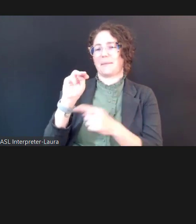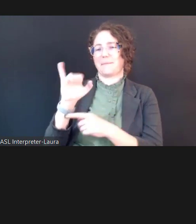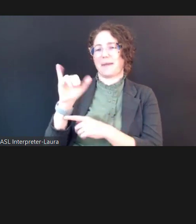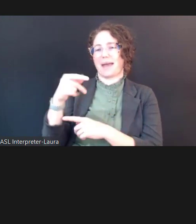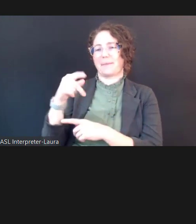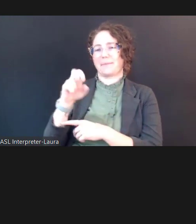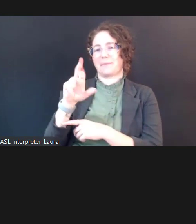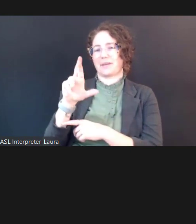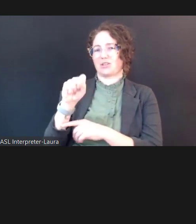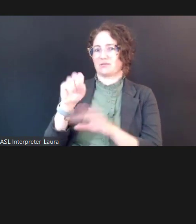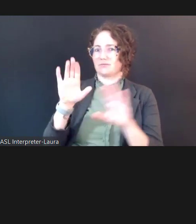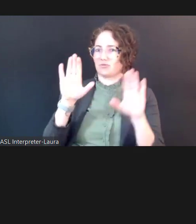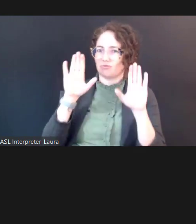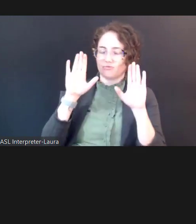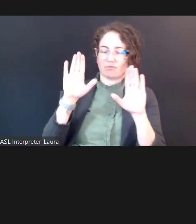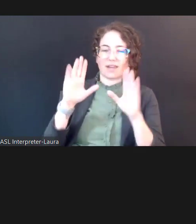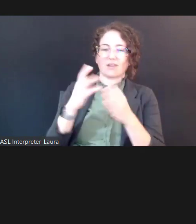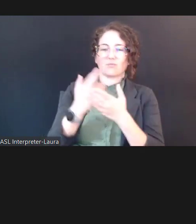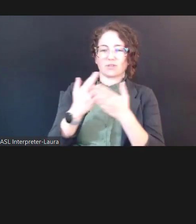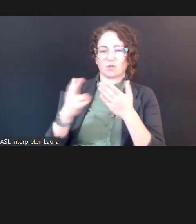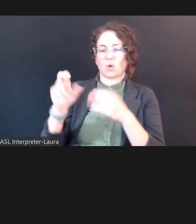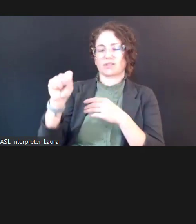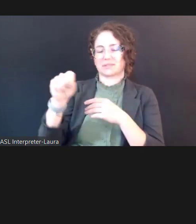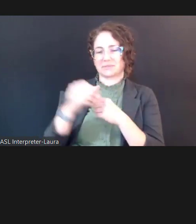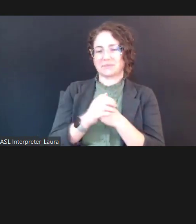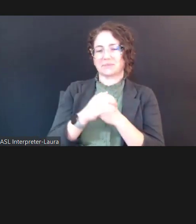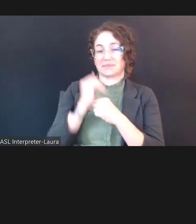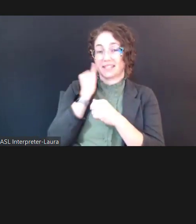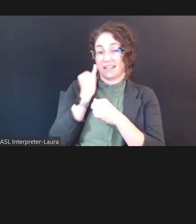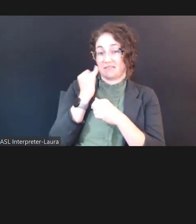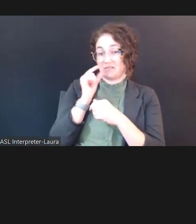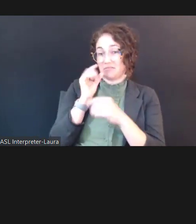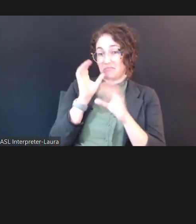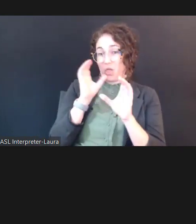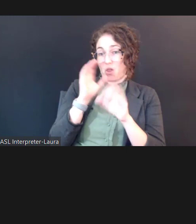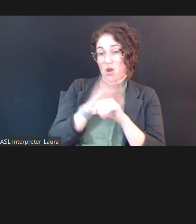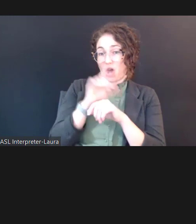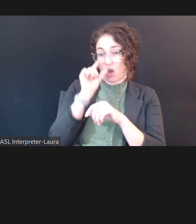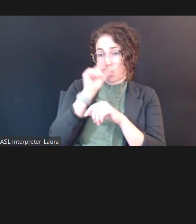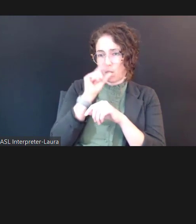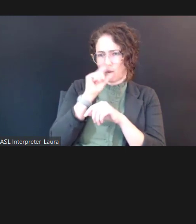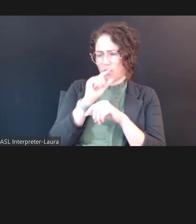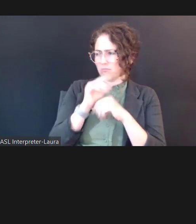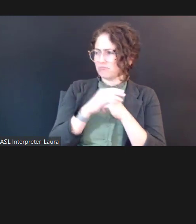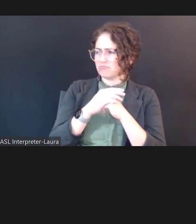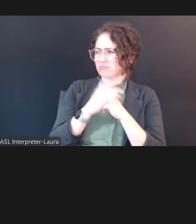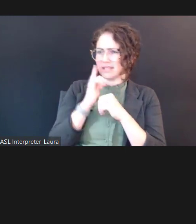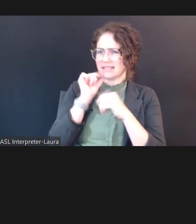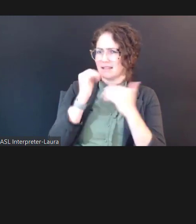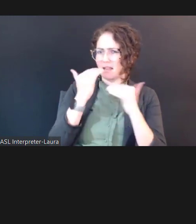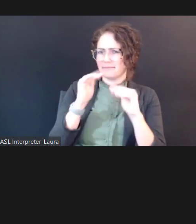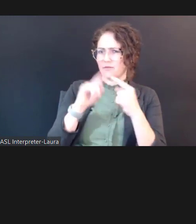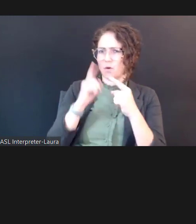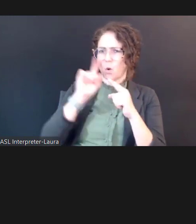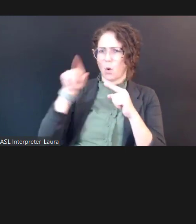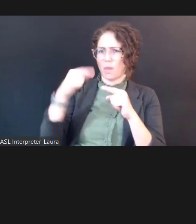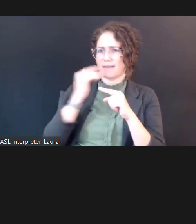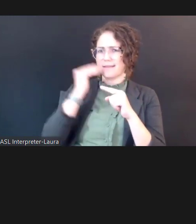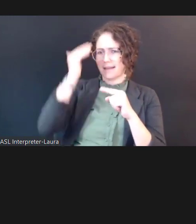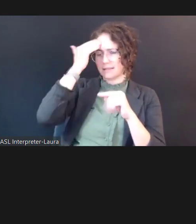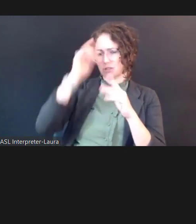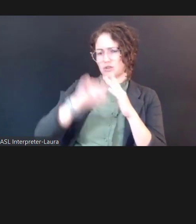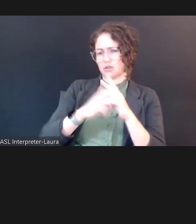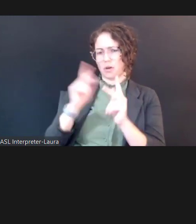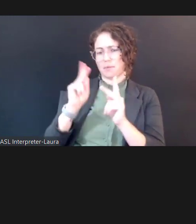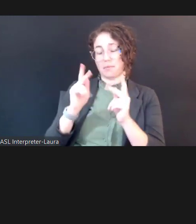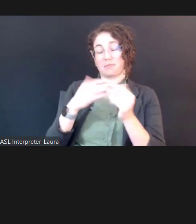great resource. And if you Google that, I don't believe it's restricted to Head Start folks either. So